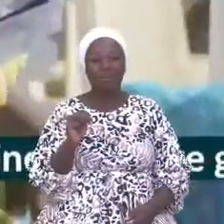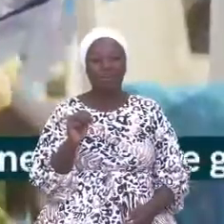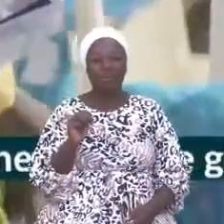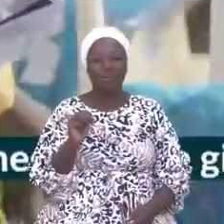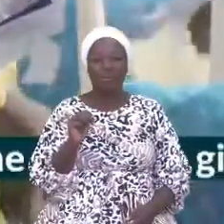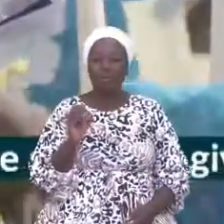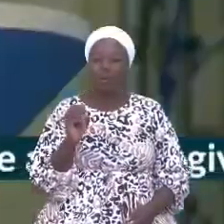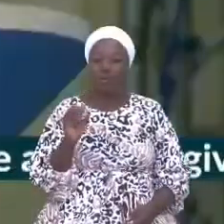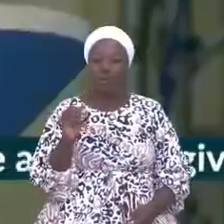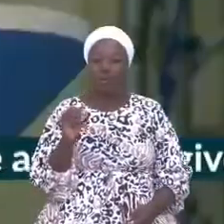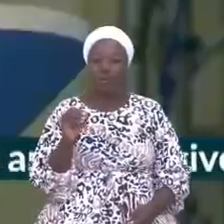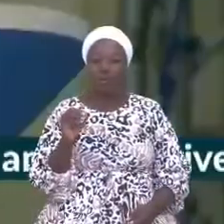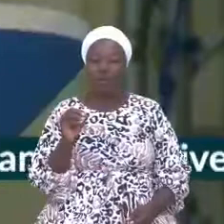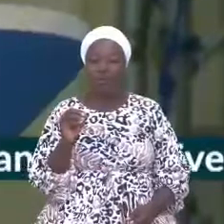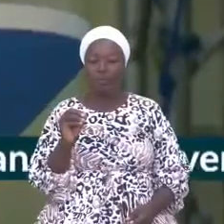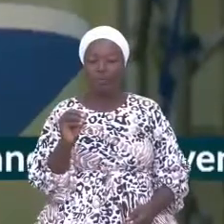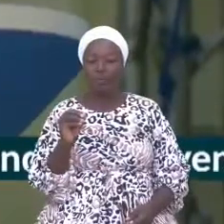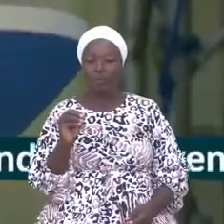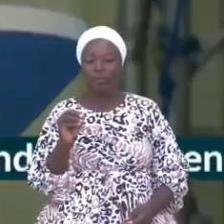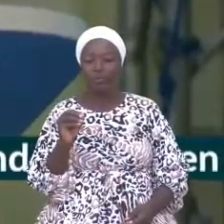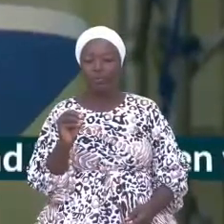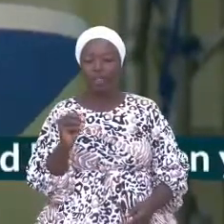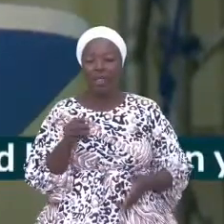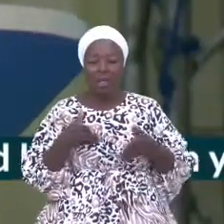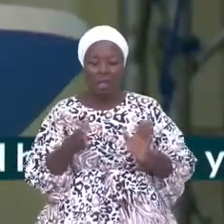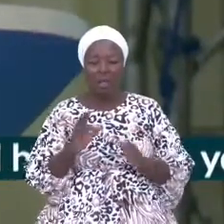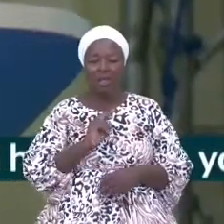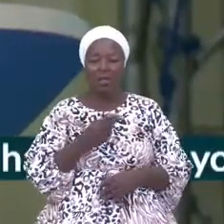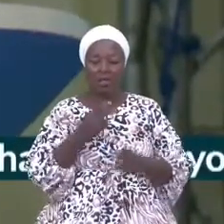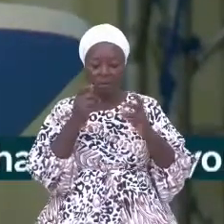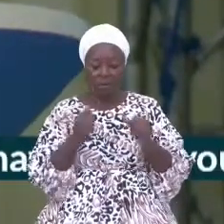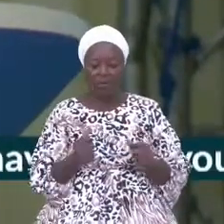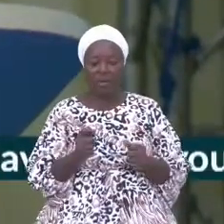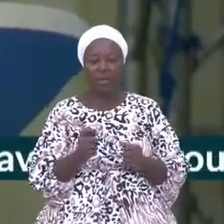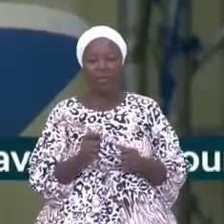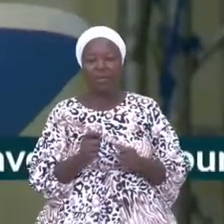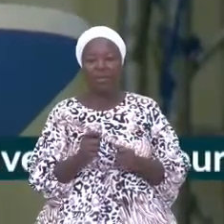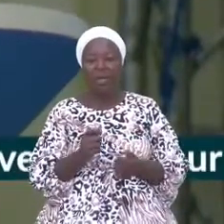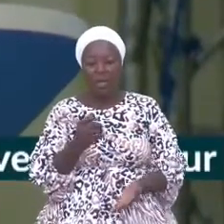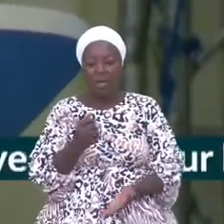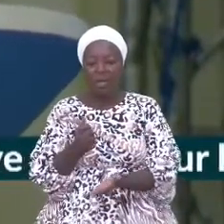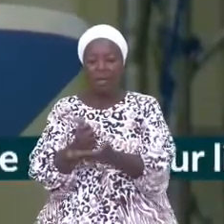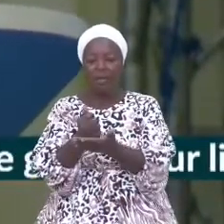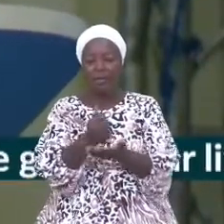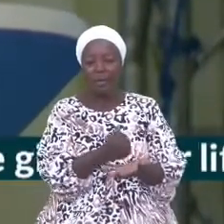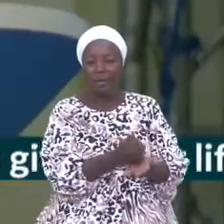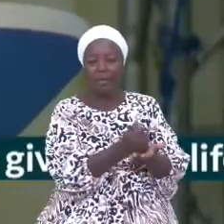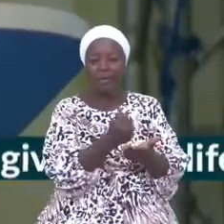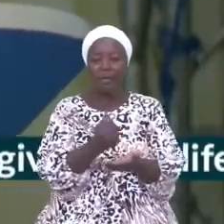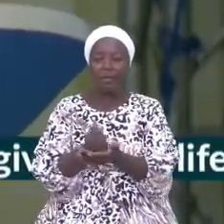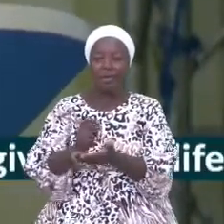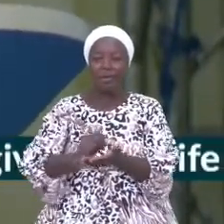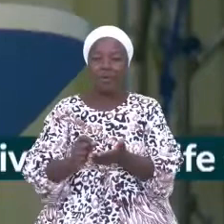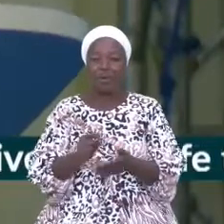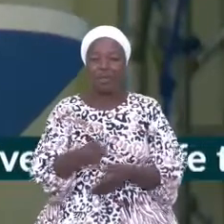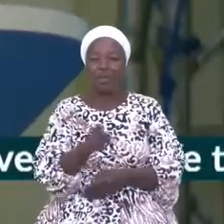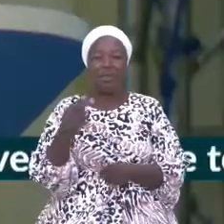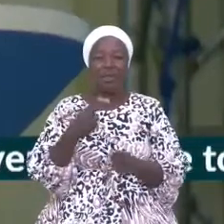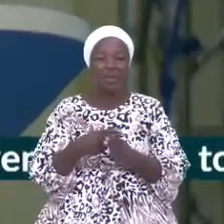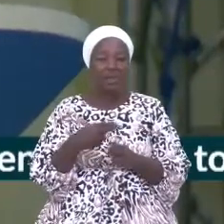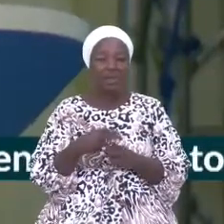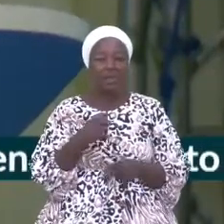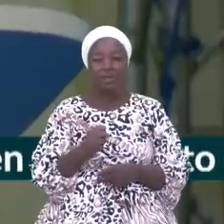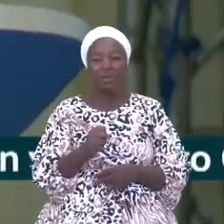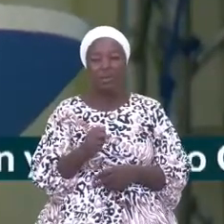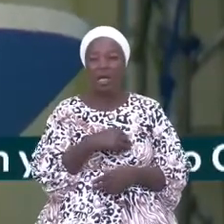So, let's quickly do that. Counselors, move on and